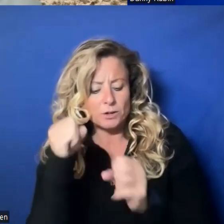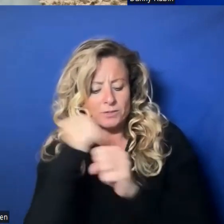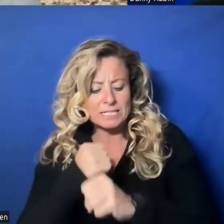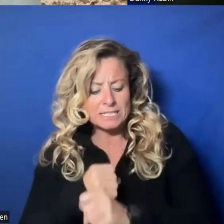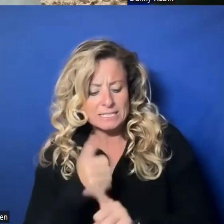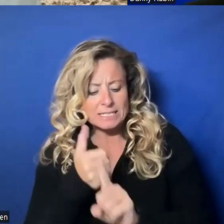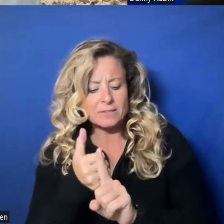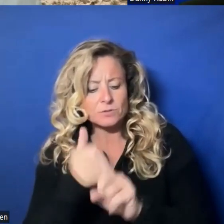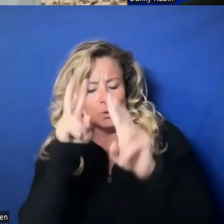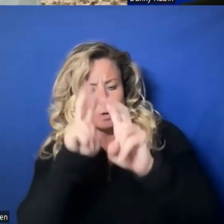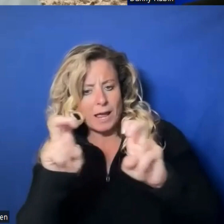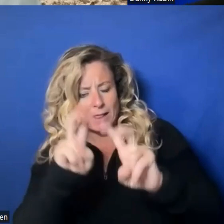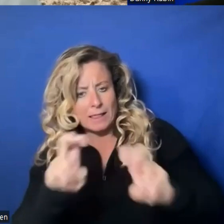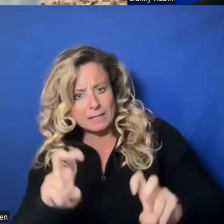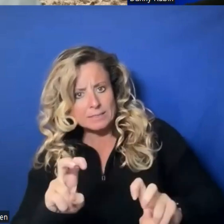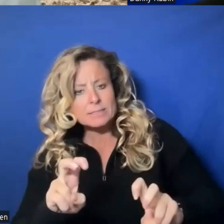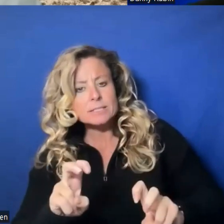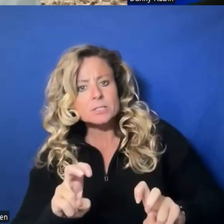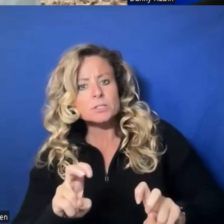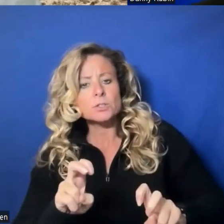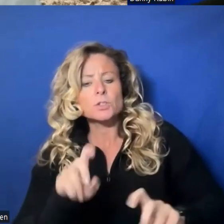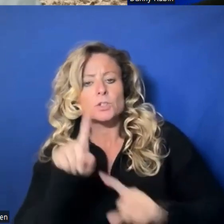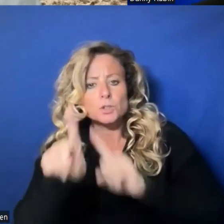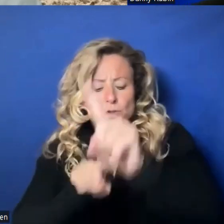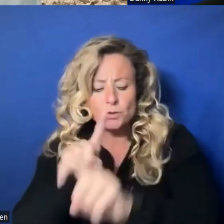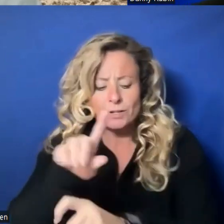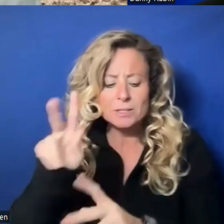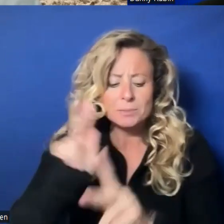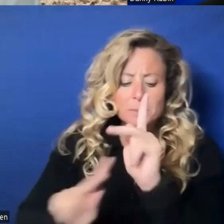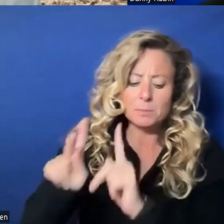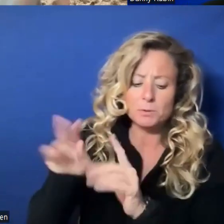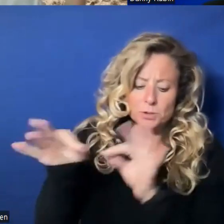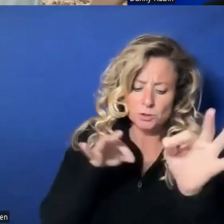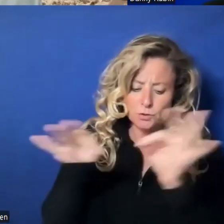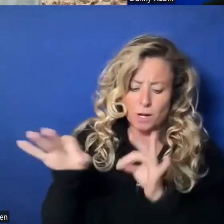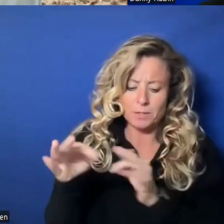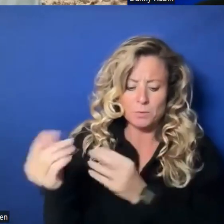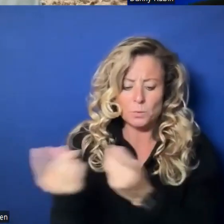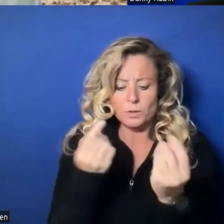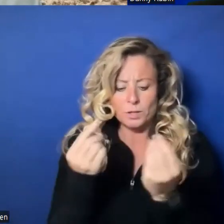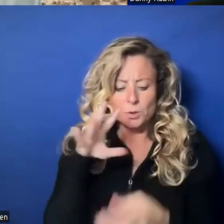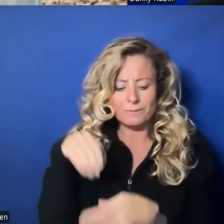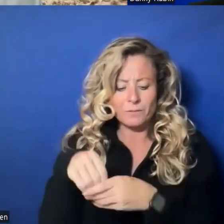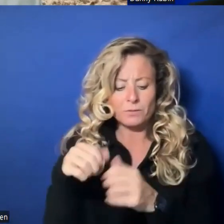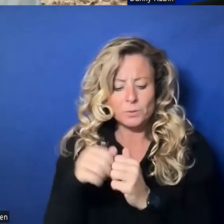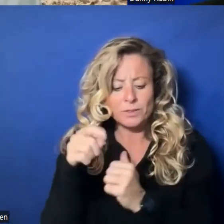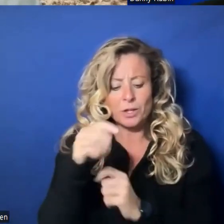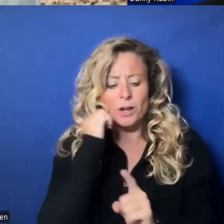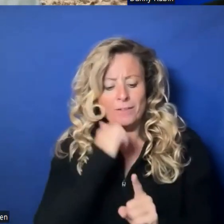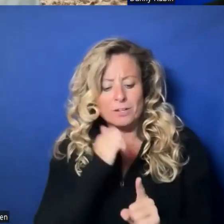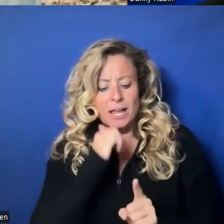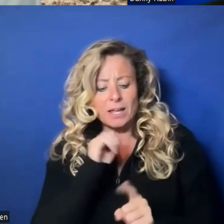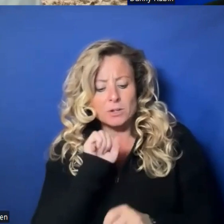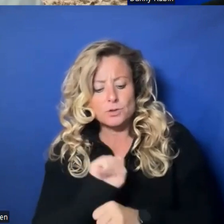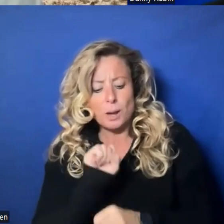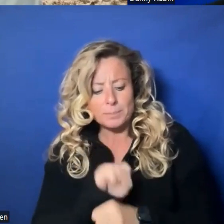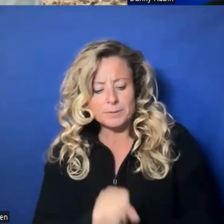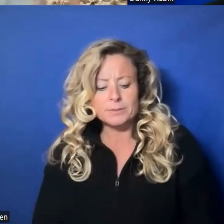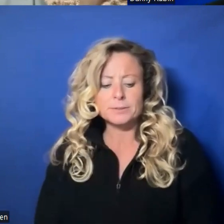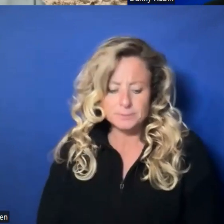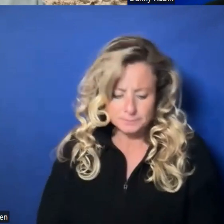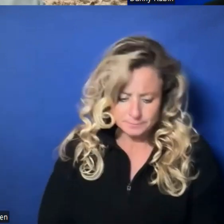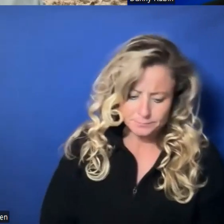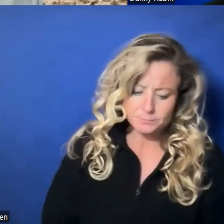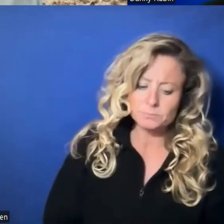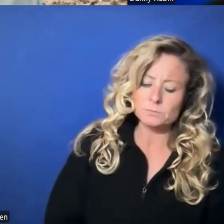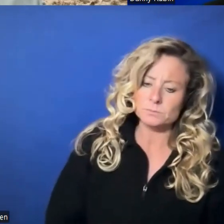to analyze surveys where people are describing what they are doing in their day job. Because